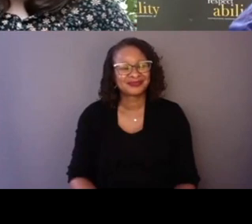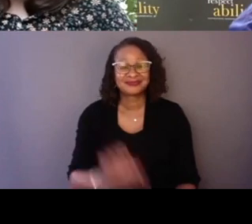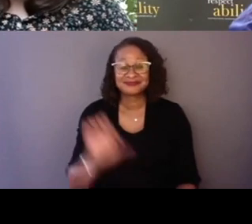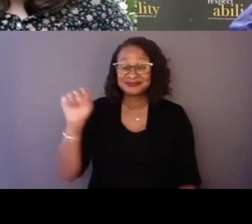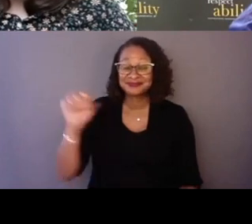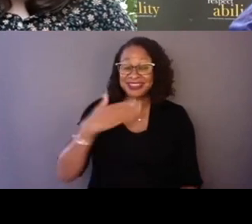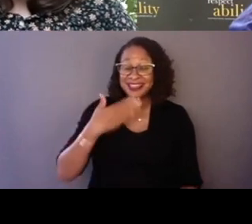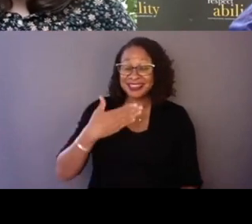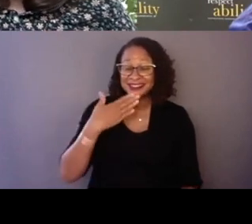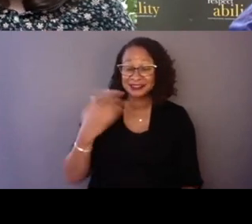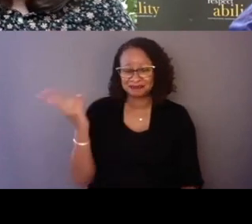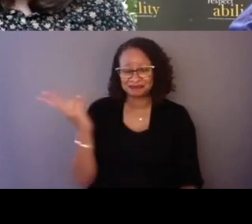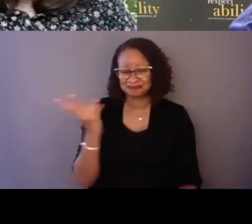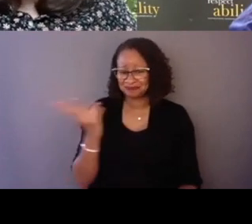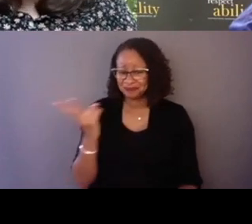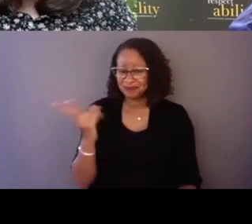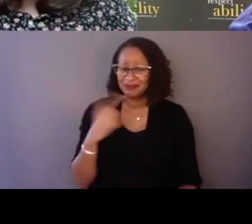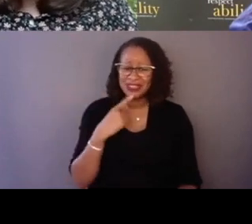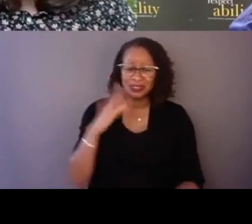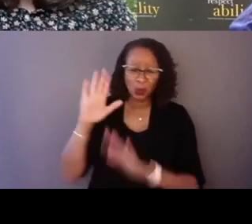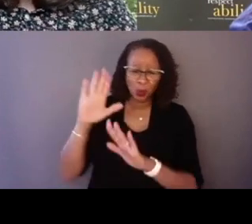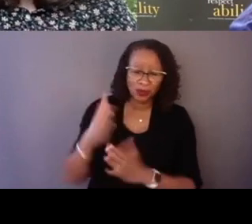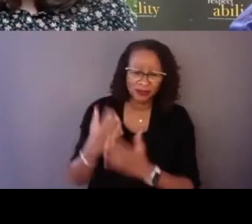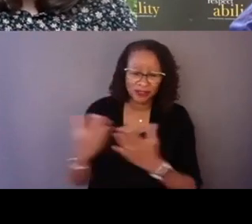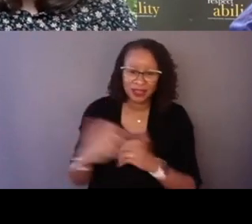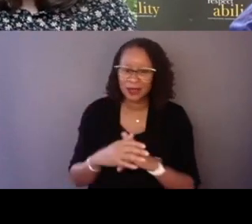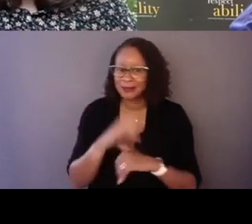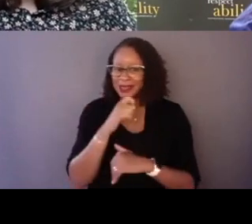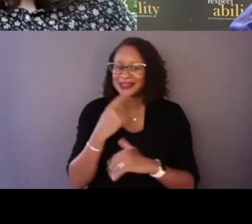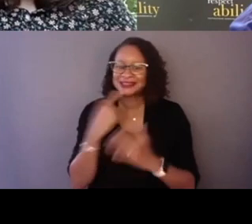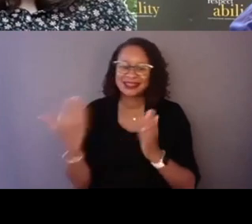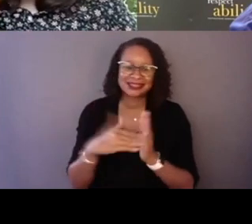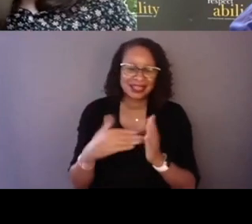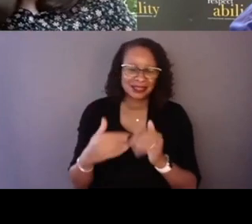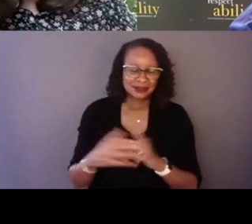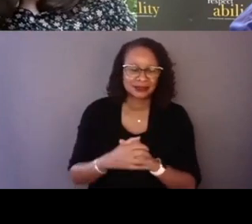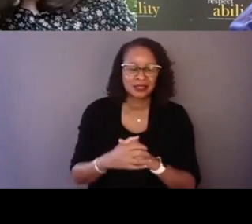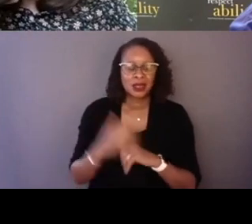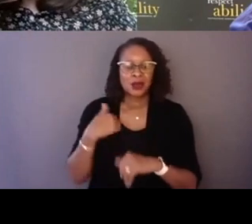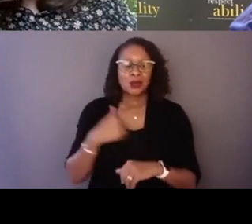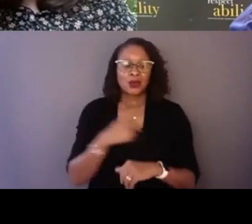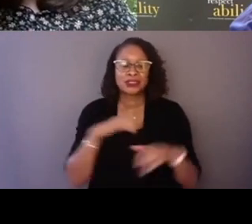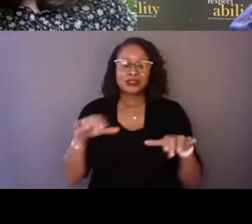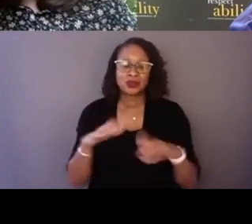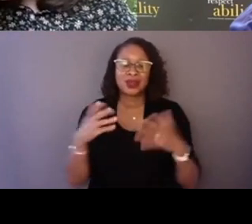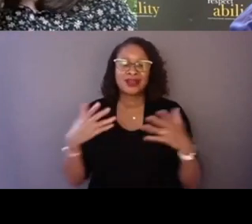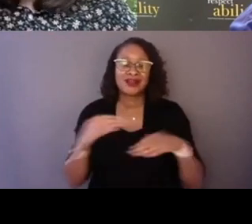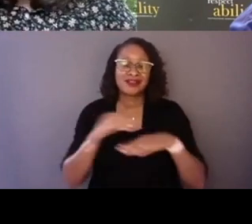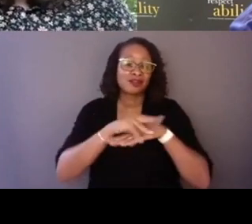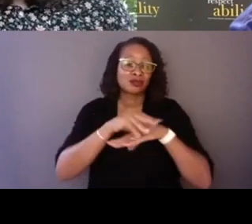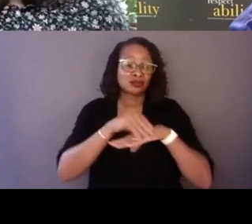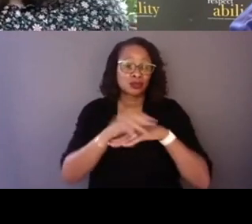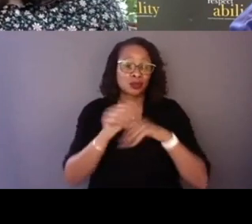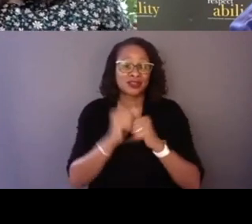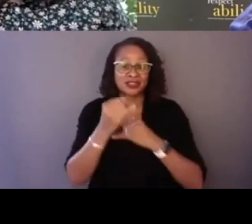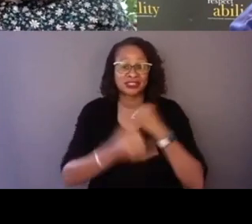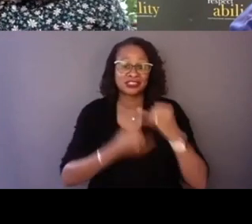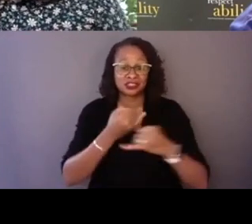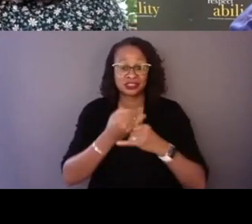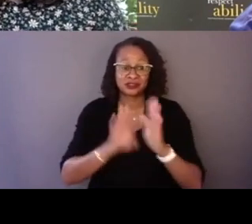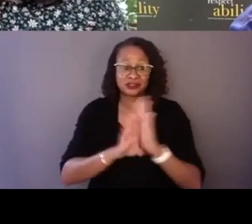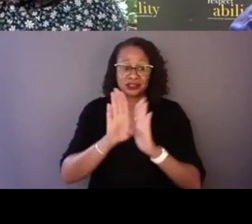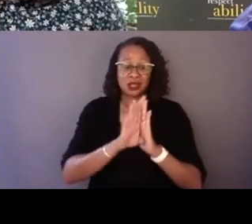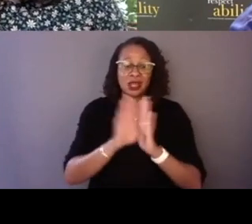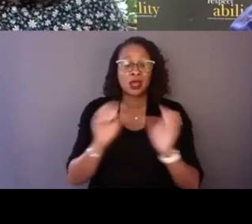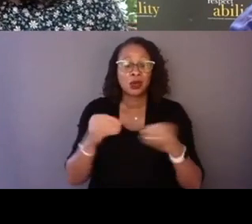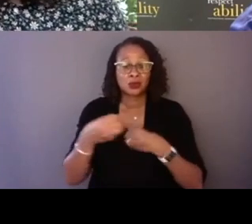Hannah and Aaron said so many great things. I'm not going to repeat that. We do a lot of consulting with international development